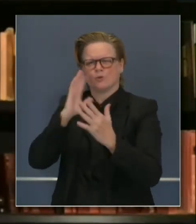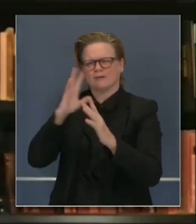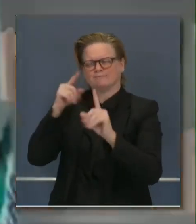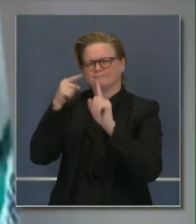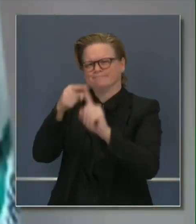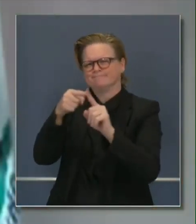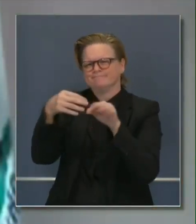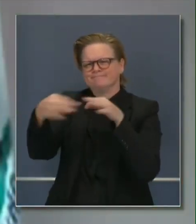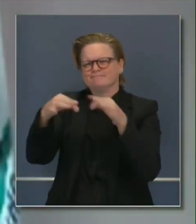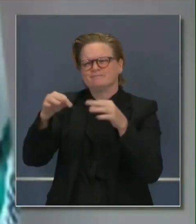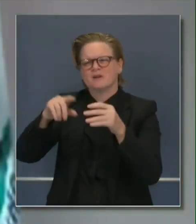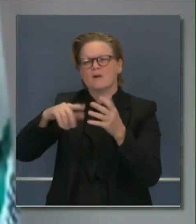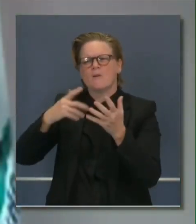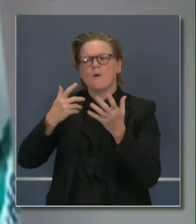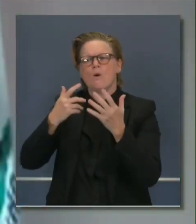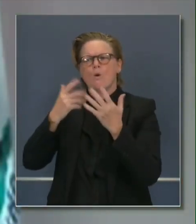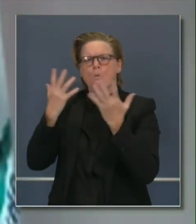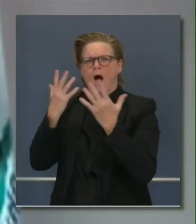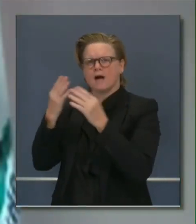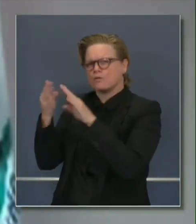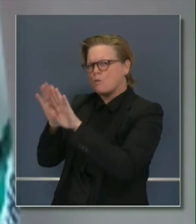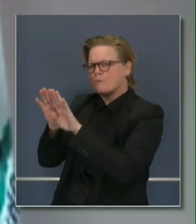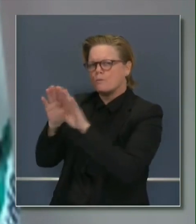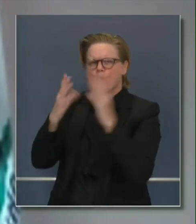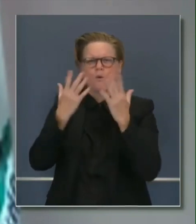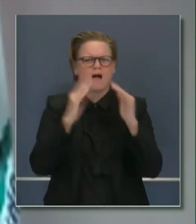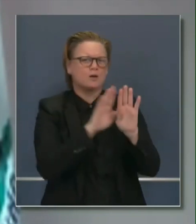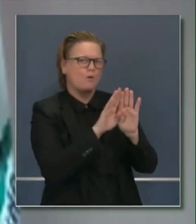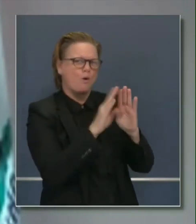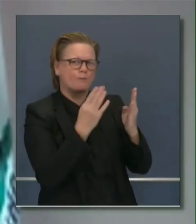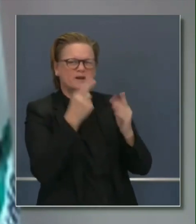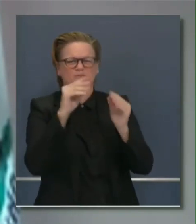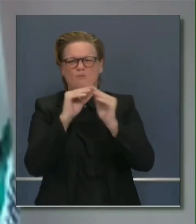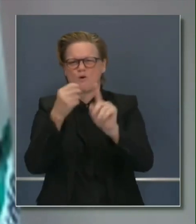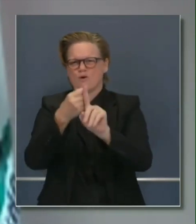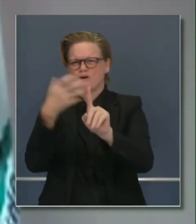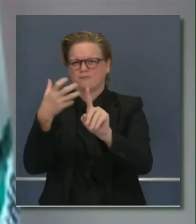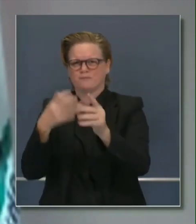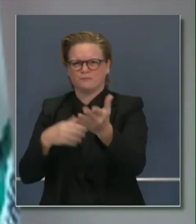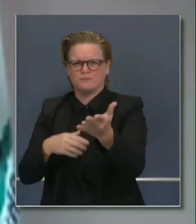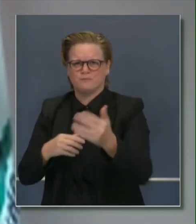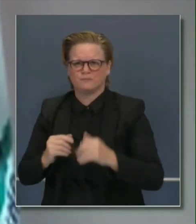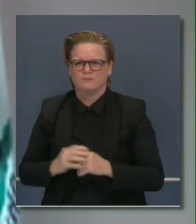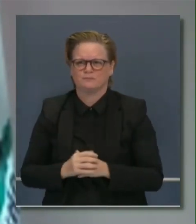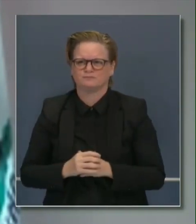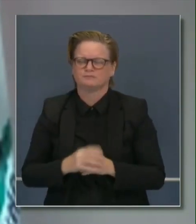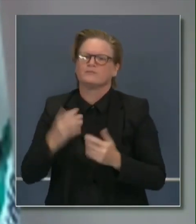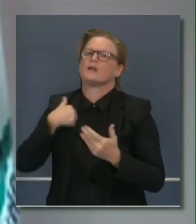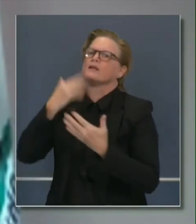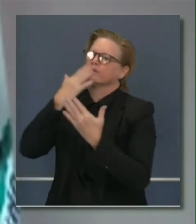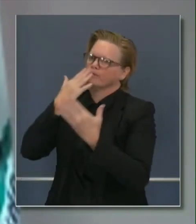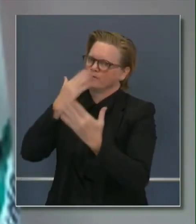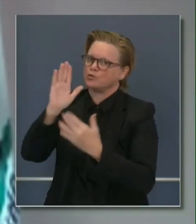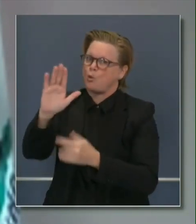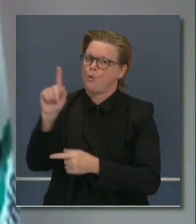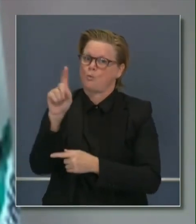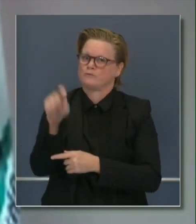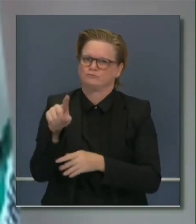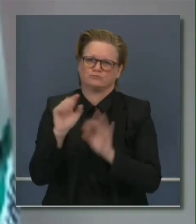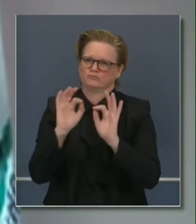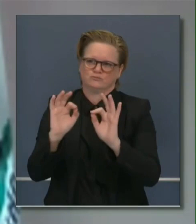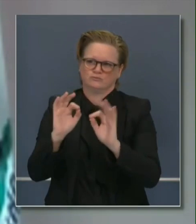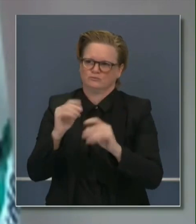well. Yeah, so John, thank you for the question and another chance to reiterate what we're doing today. Rather than